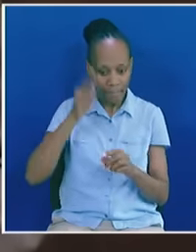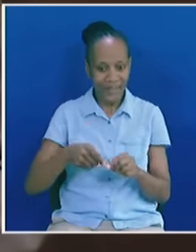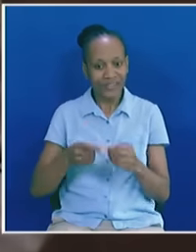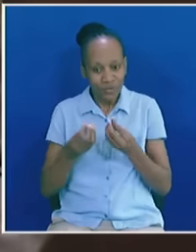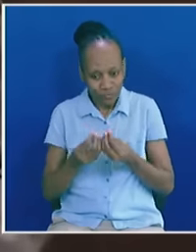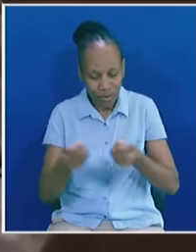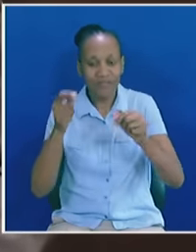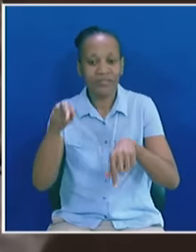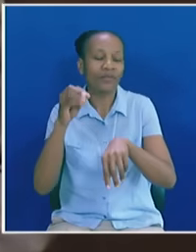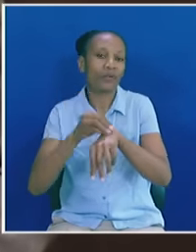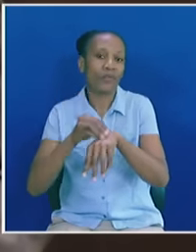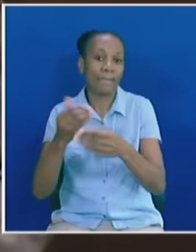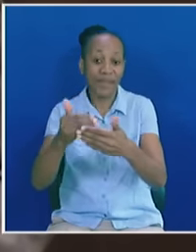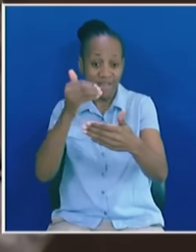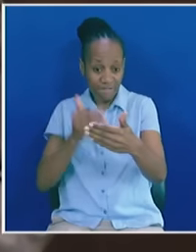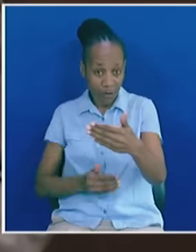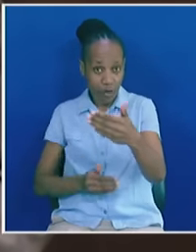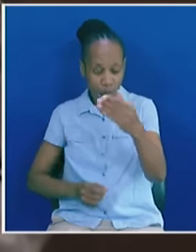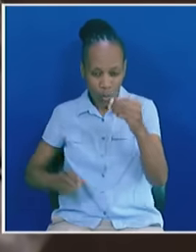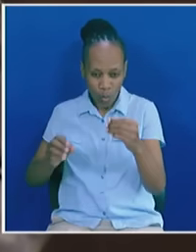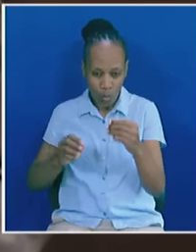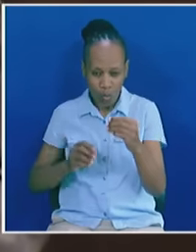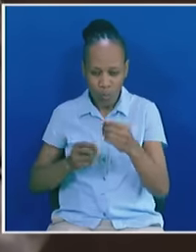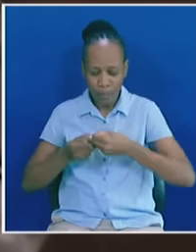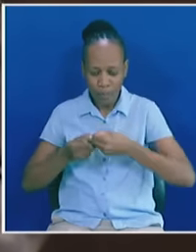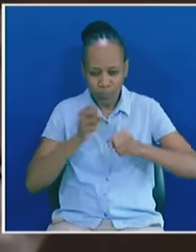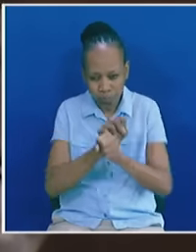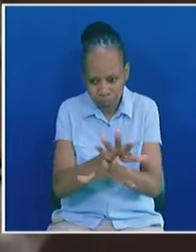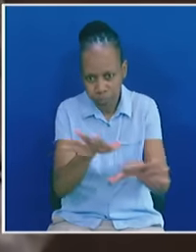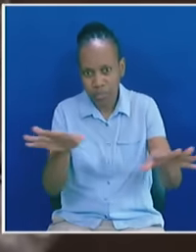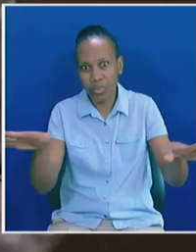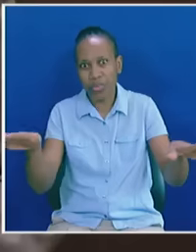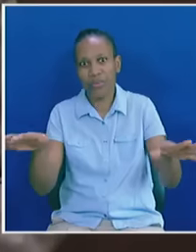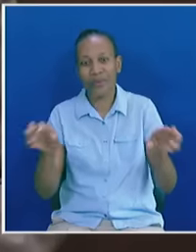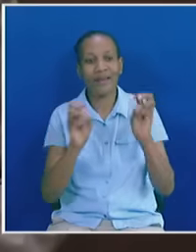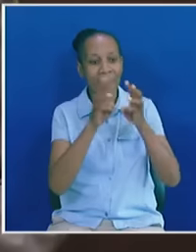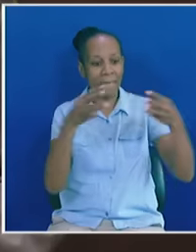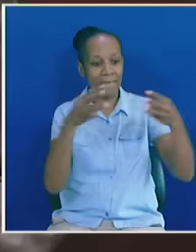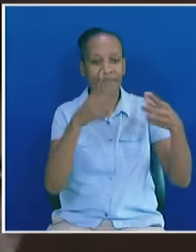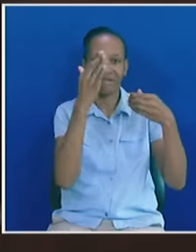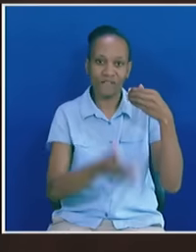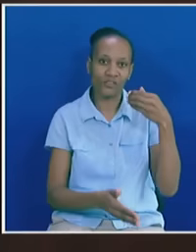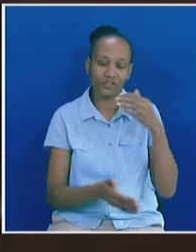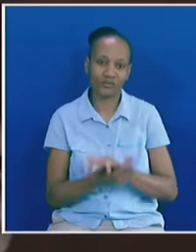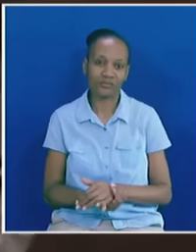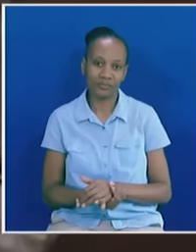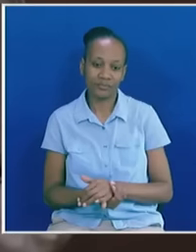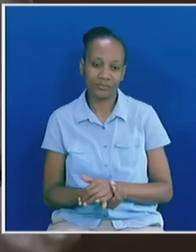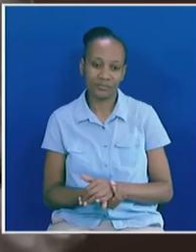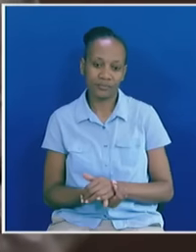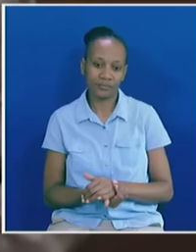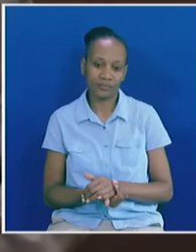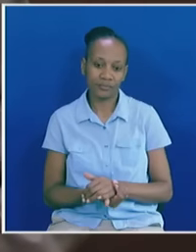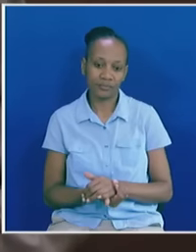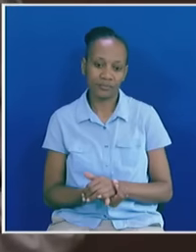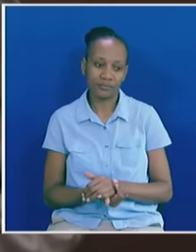it spirals out of control, the paper adds. But before we attempt